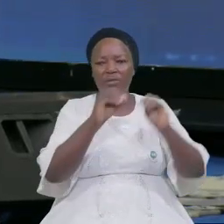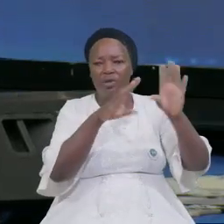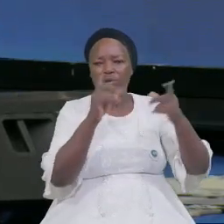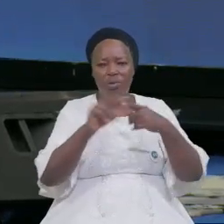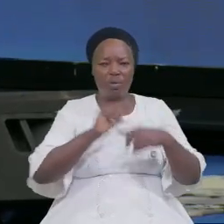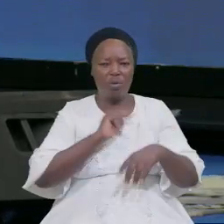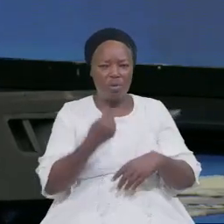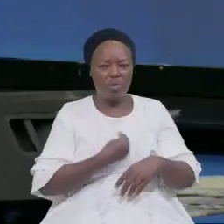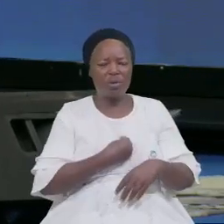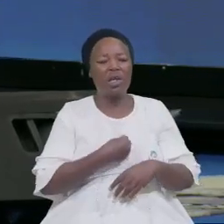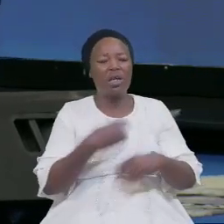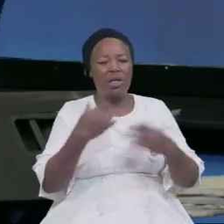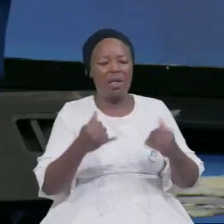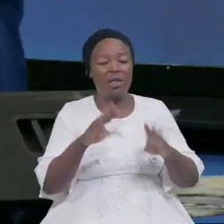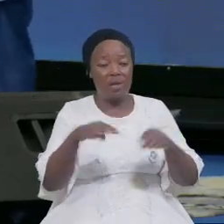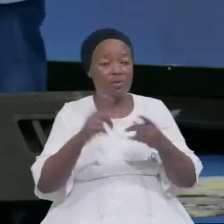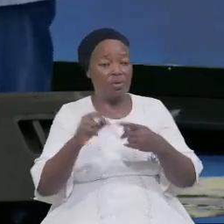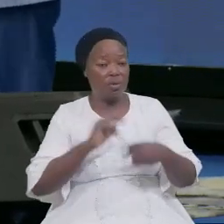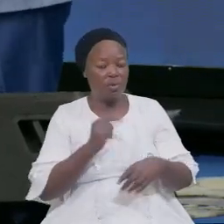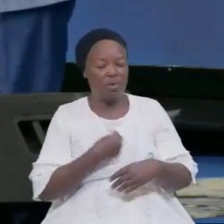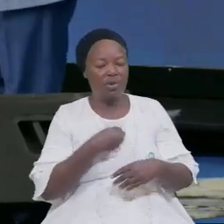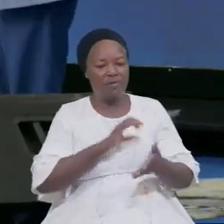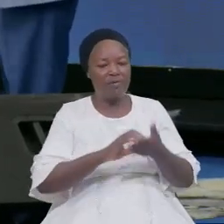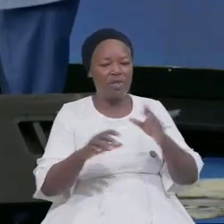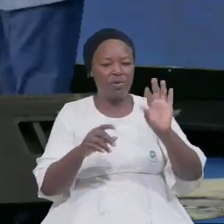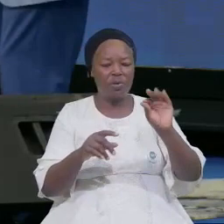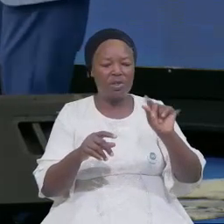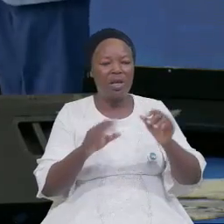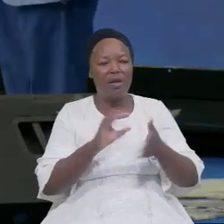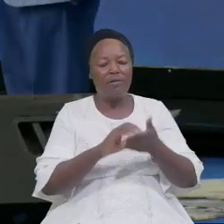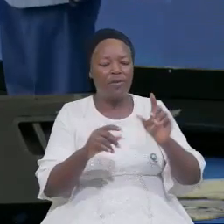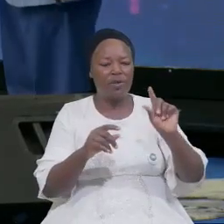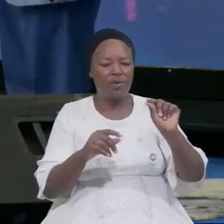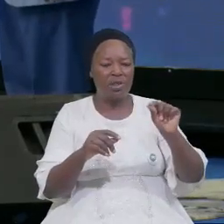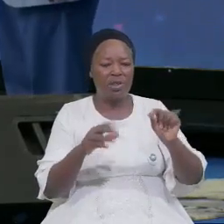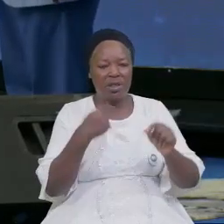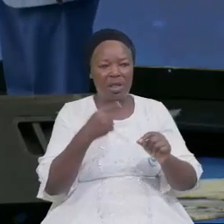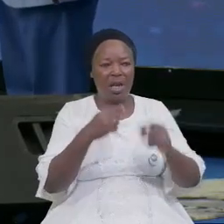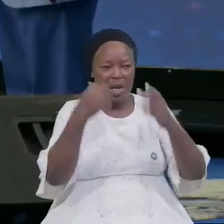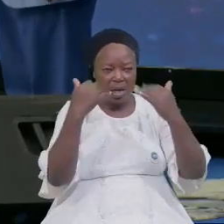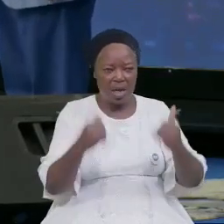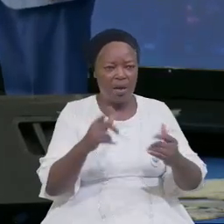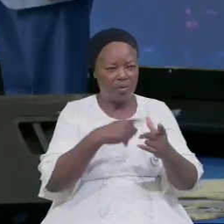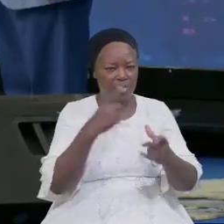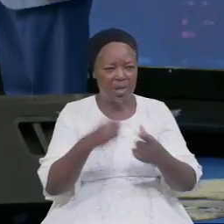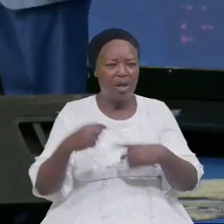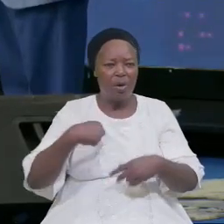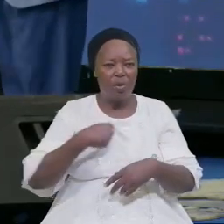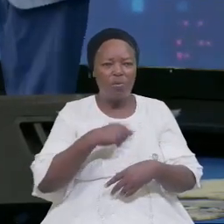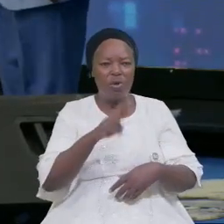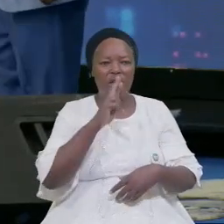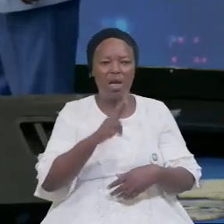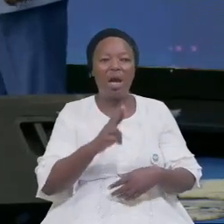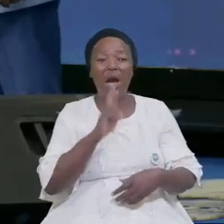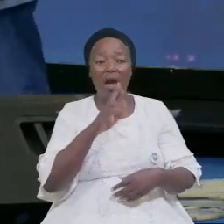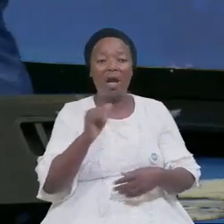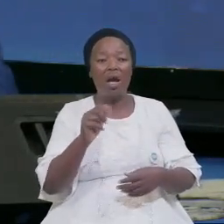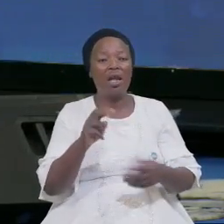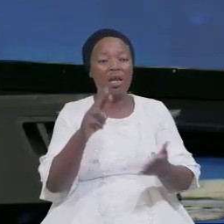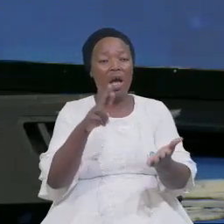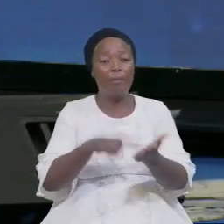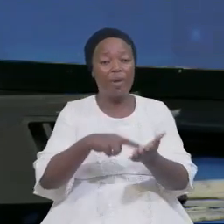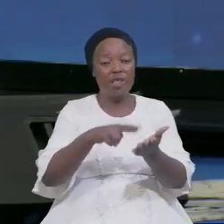20. In verse 20, it says, now then, we are ambassadors for Christ, as